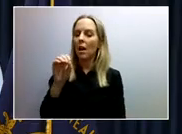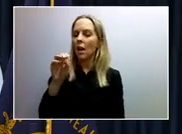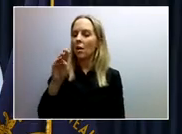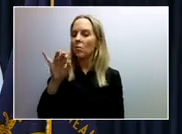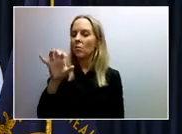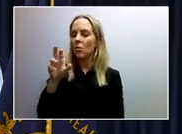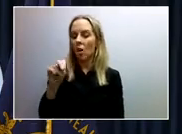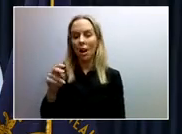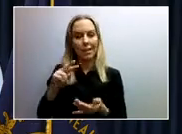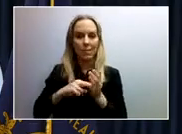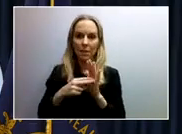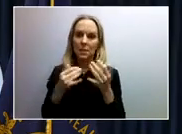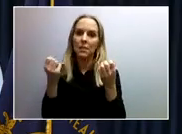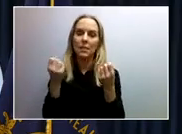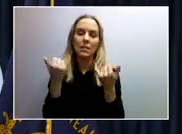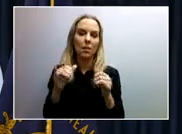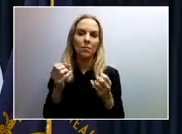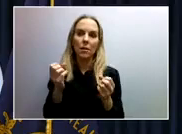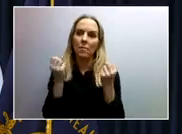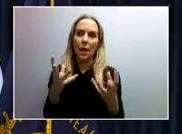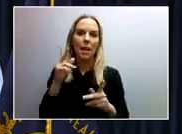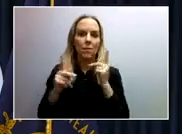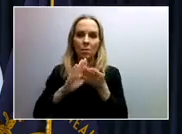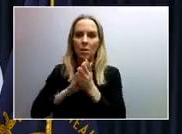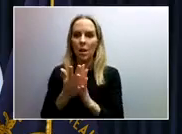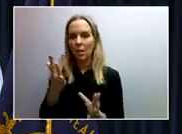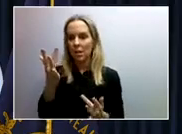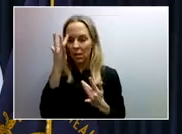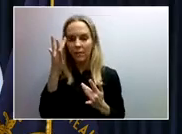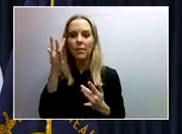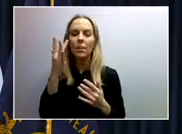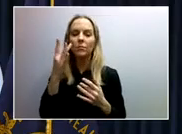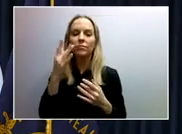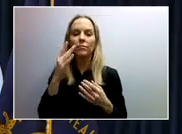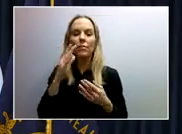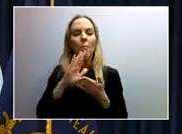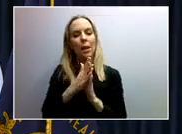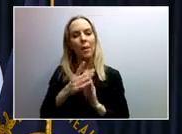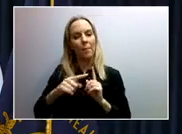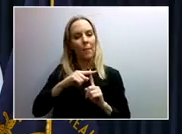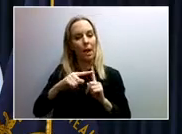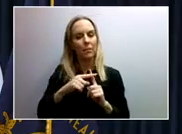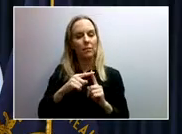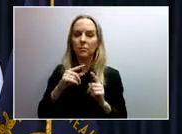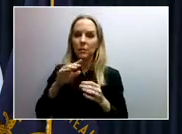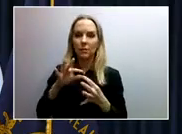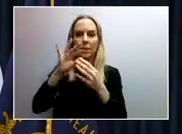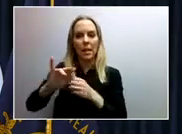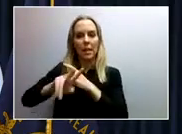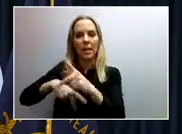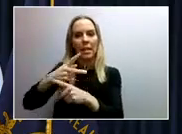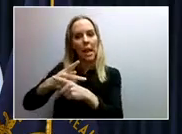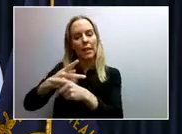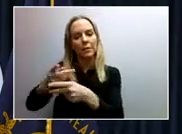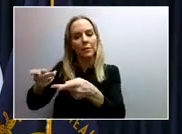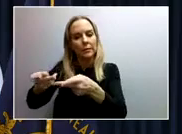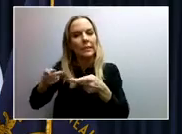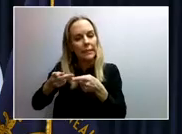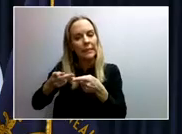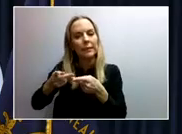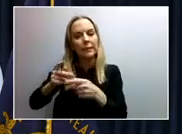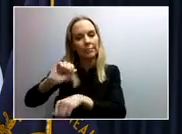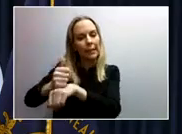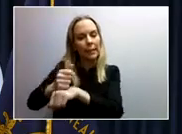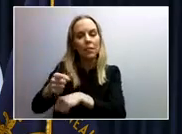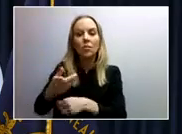get infected very quickly, especially within a setting like that. So different things that we have done are a pretty good